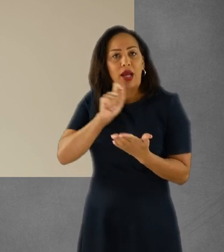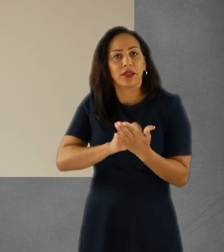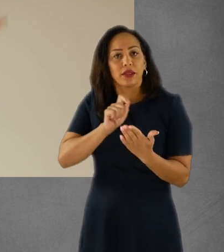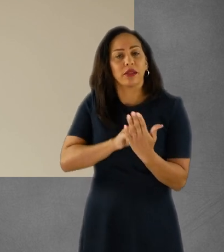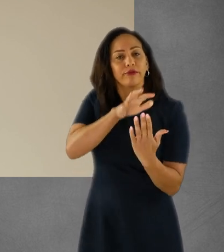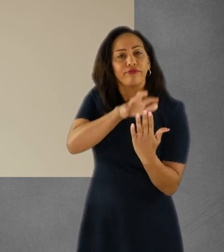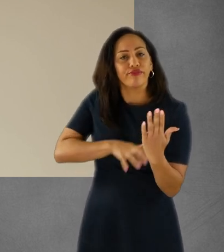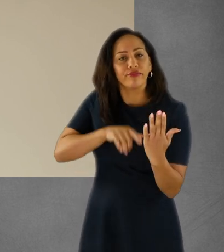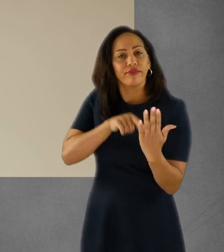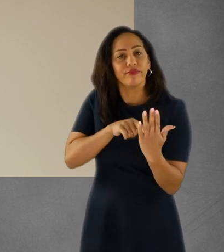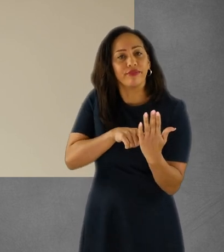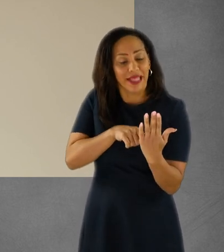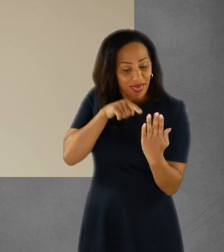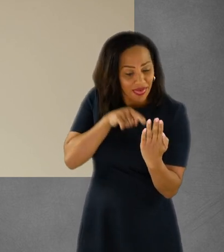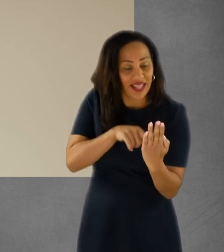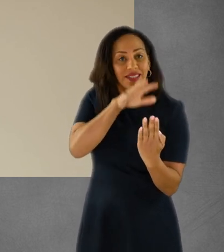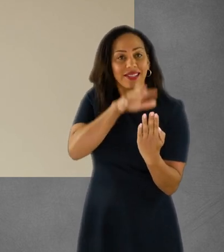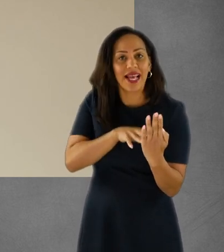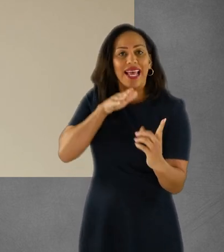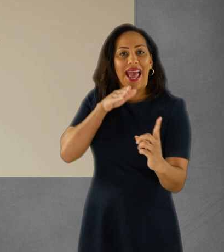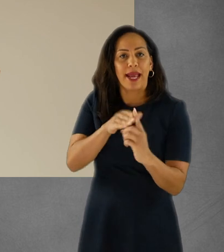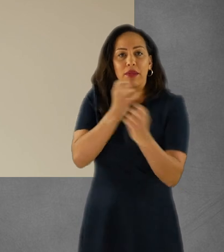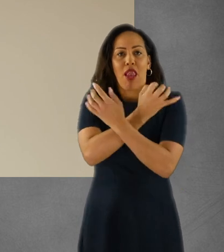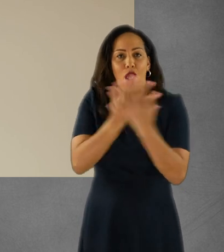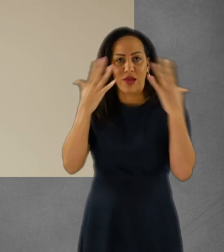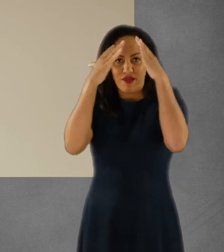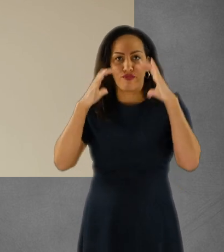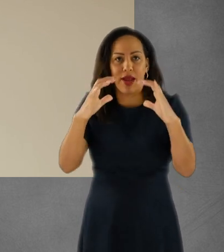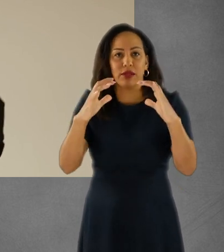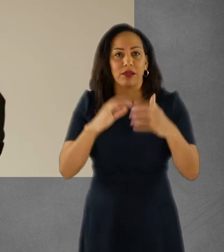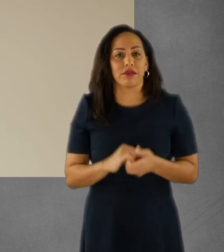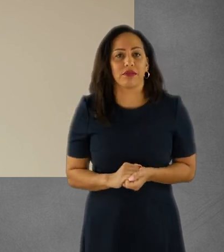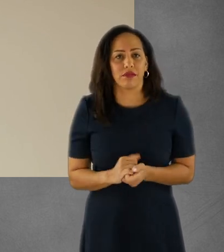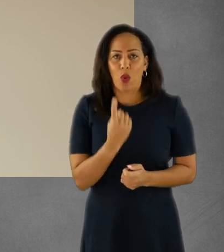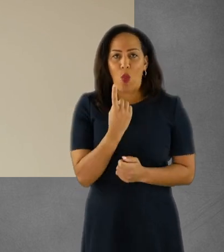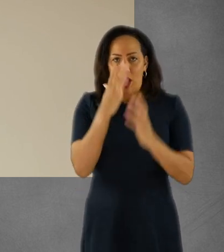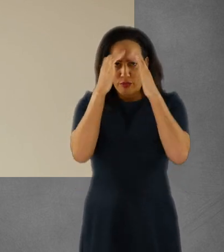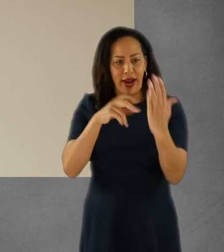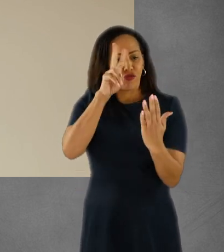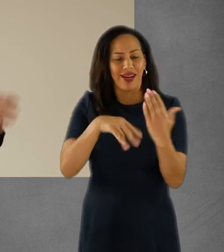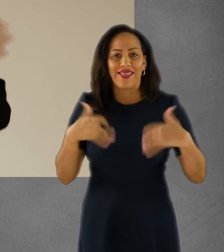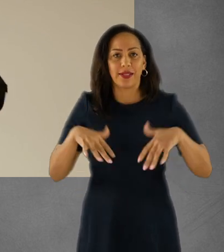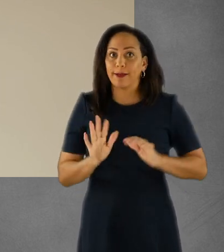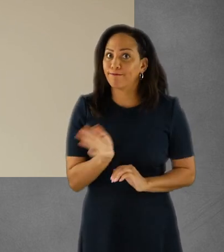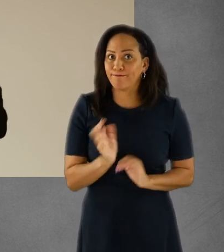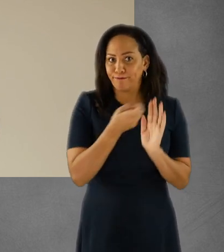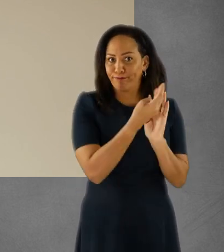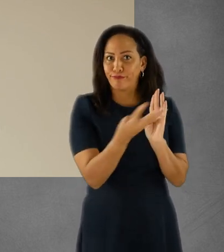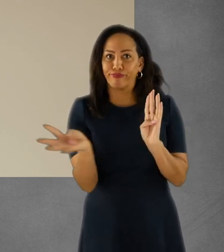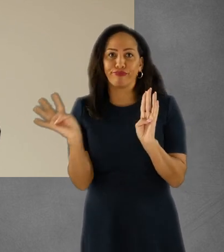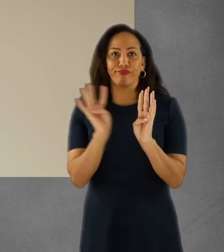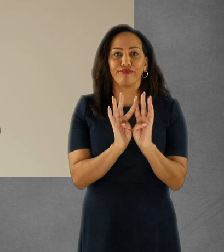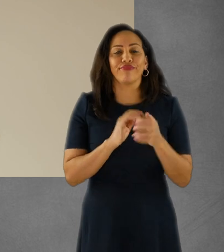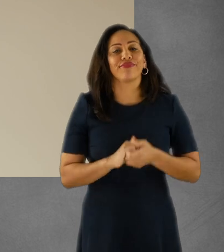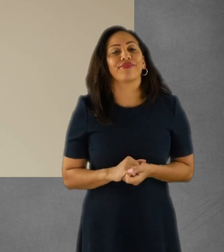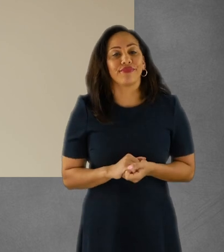written or thought through by multiple brains, sort of not just a singular one. And then we took all these texts